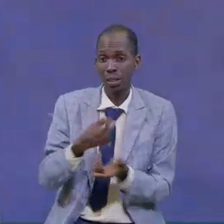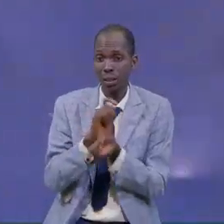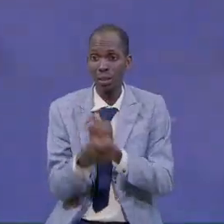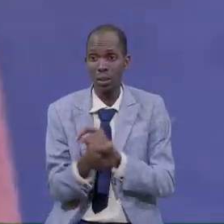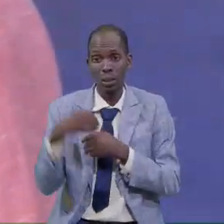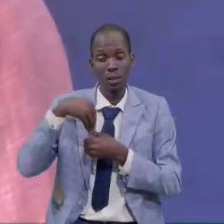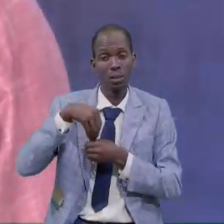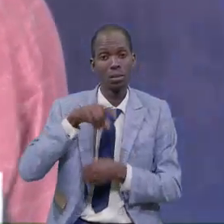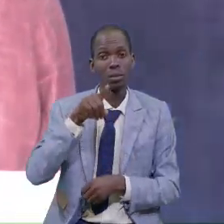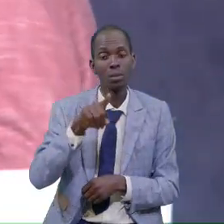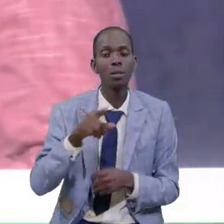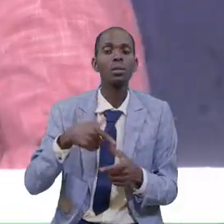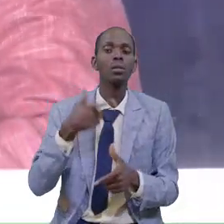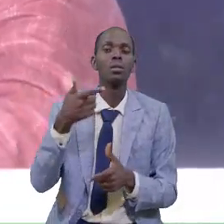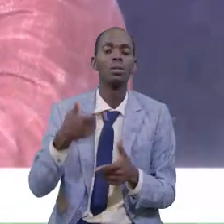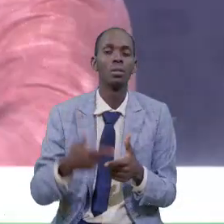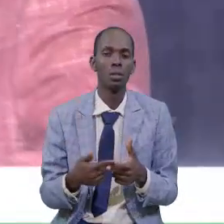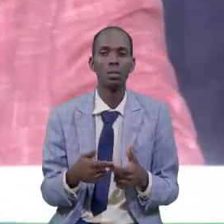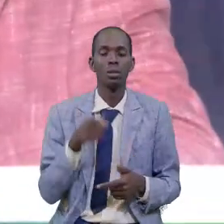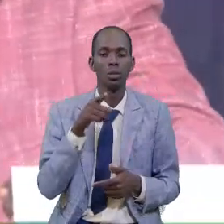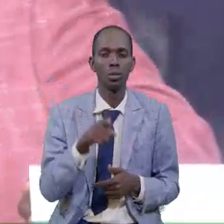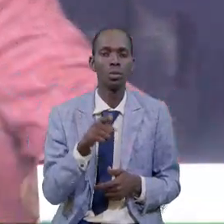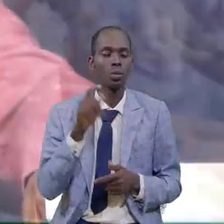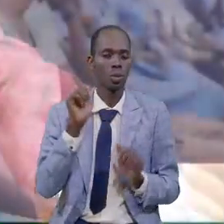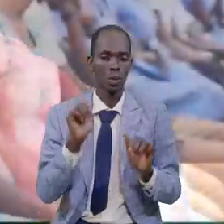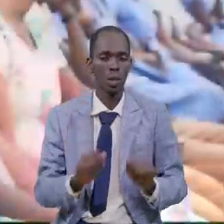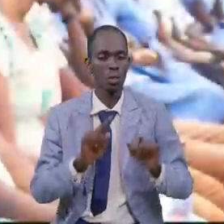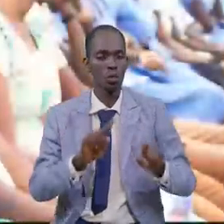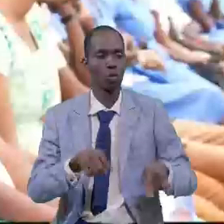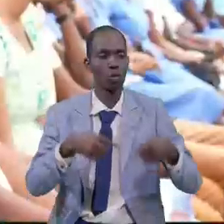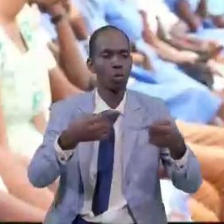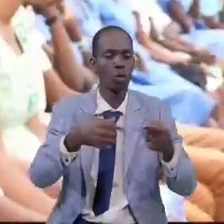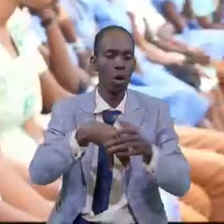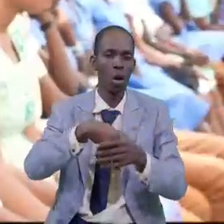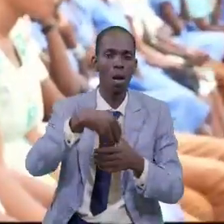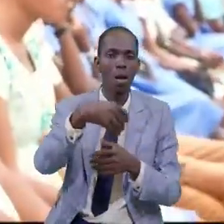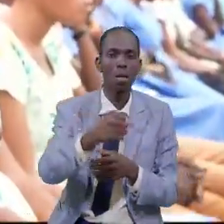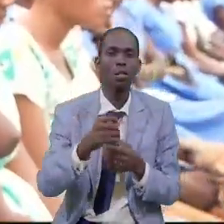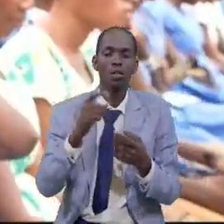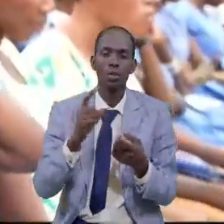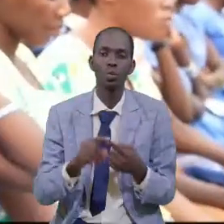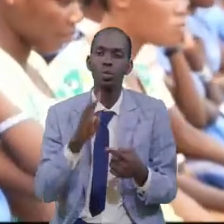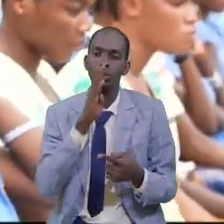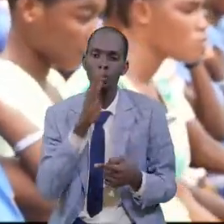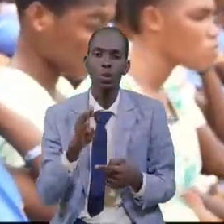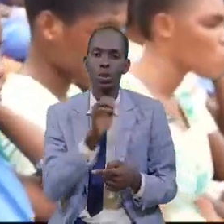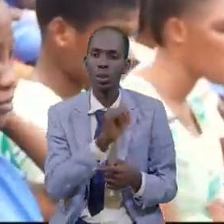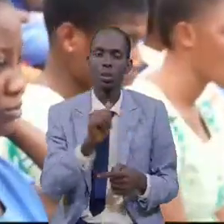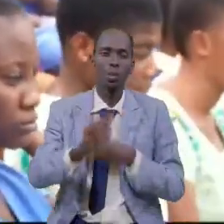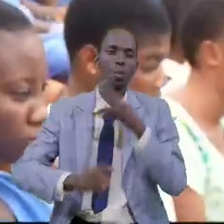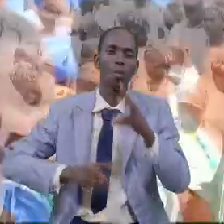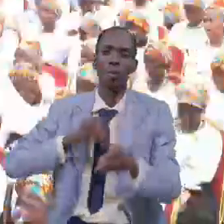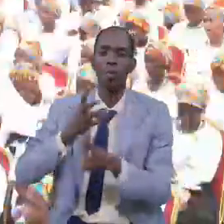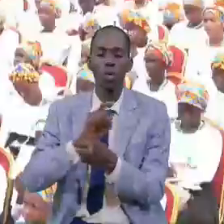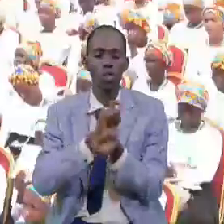is when you can go forth now and be a world changer. Give me a good